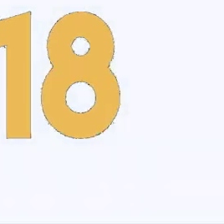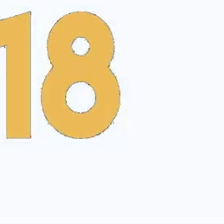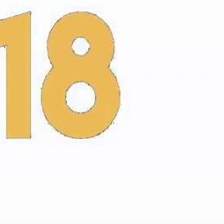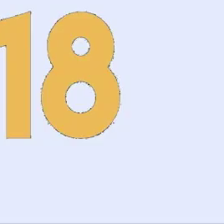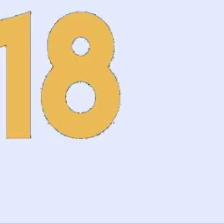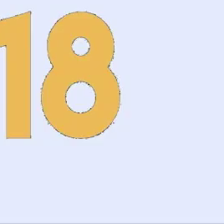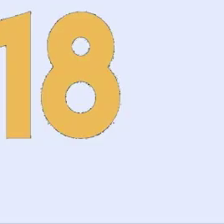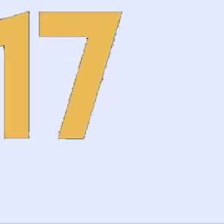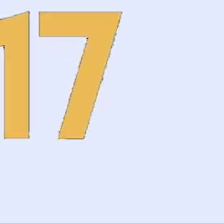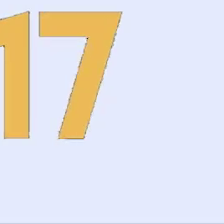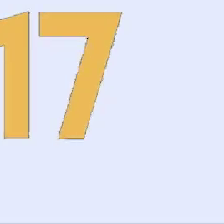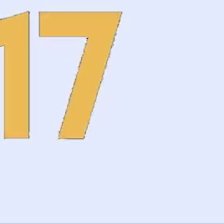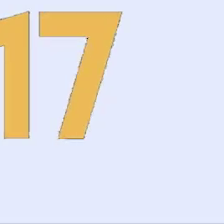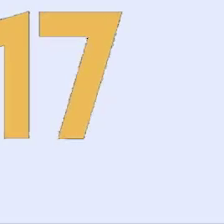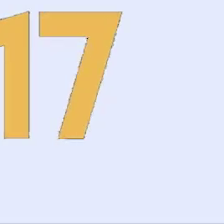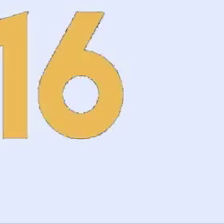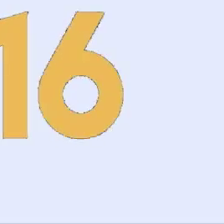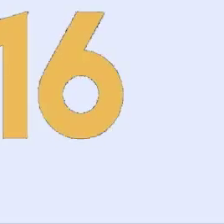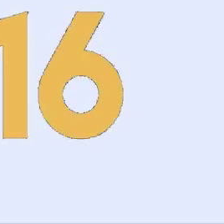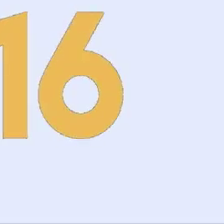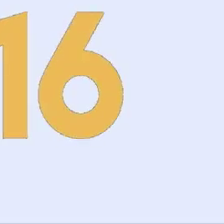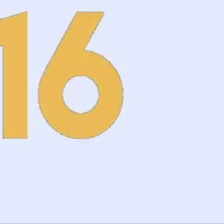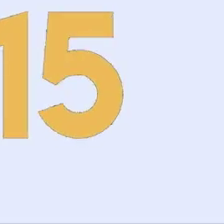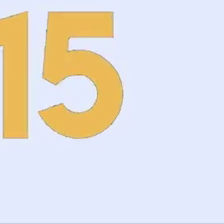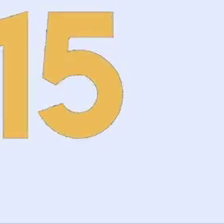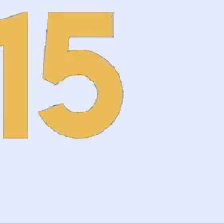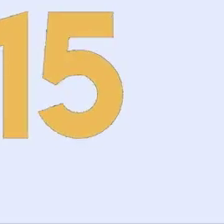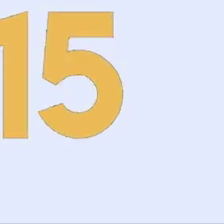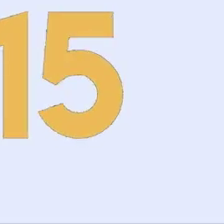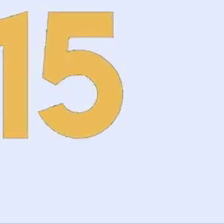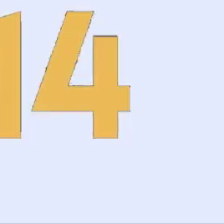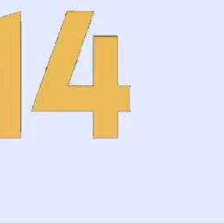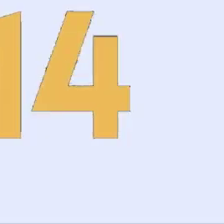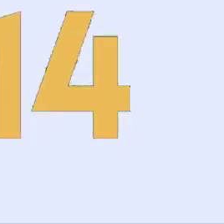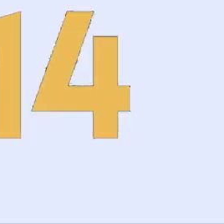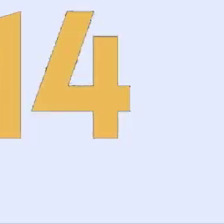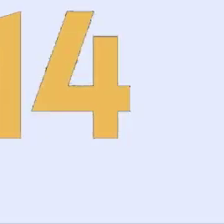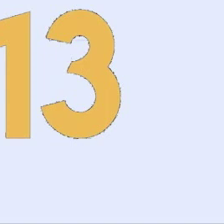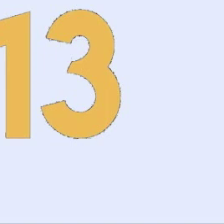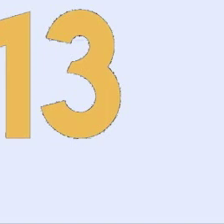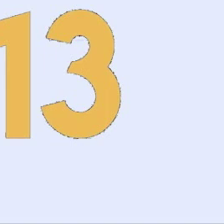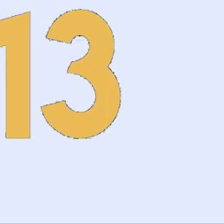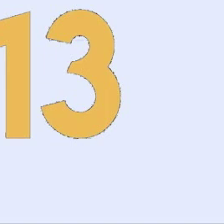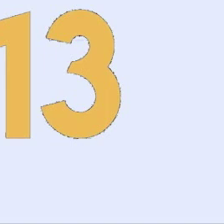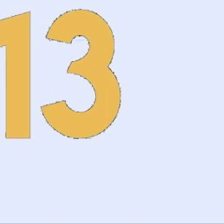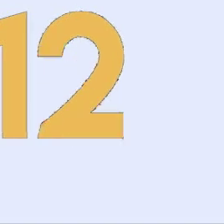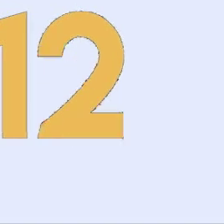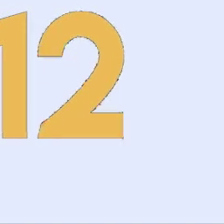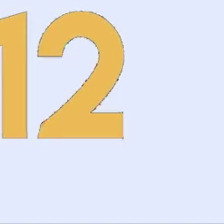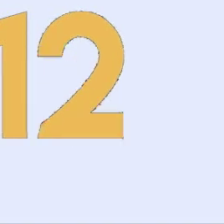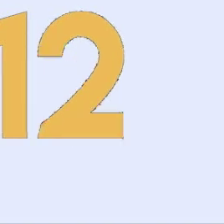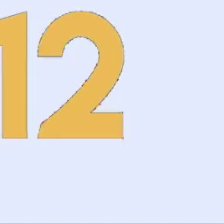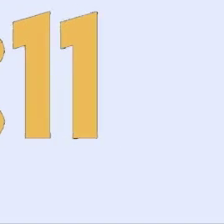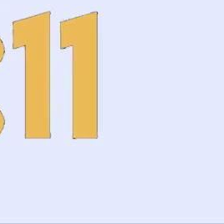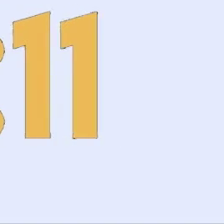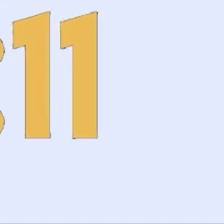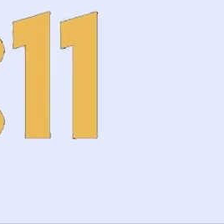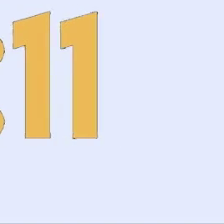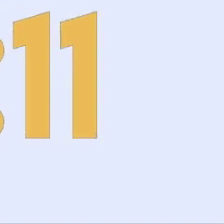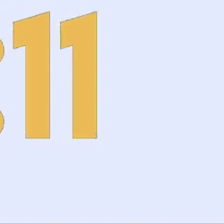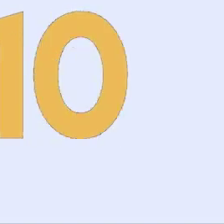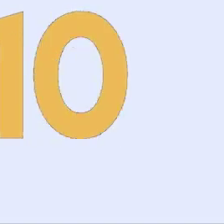Down in the depth of my soul, feeling the loss of control in its